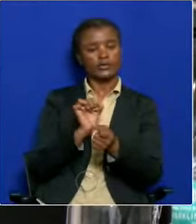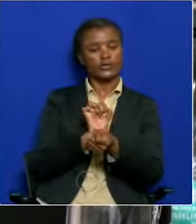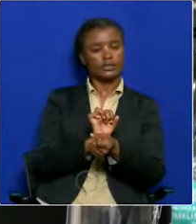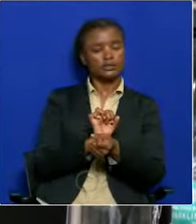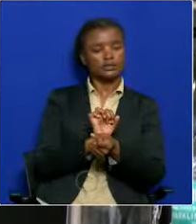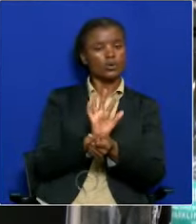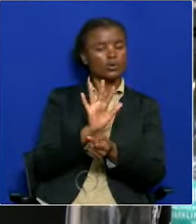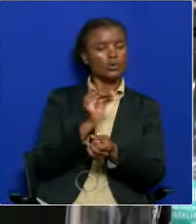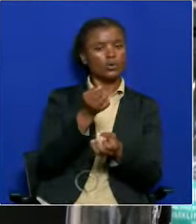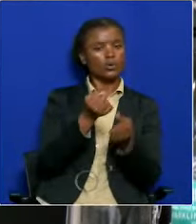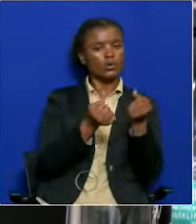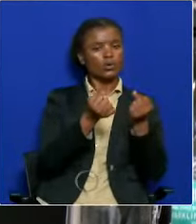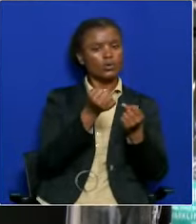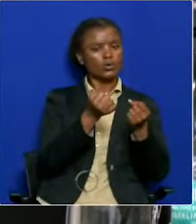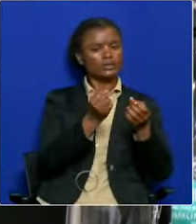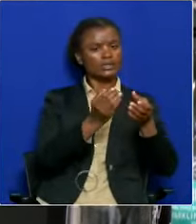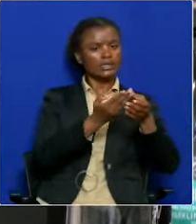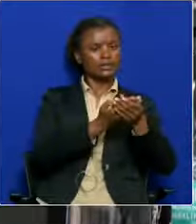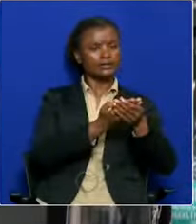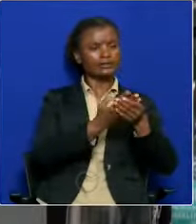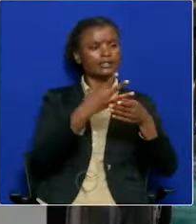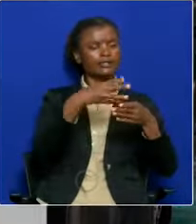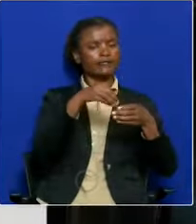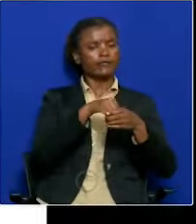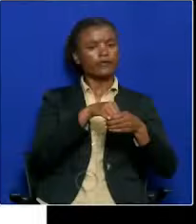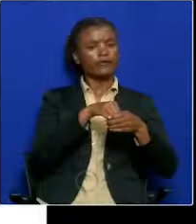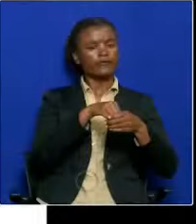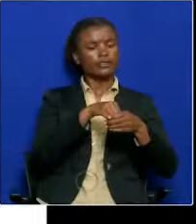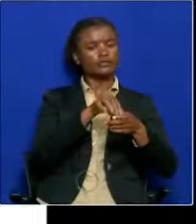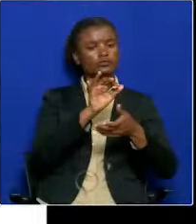a 10,000 rand